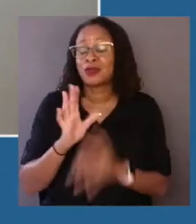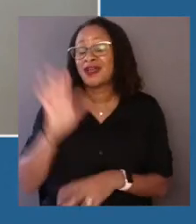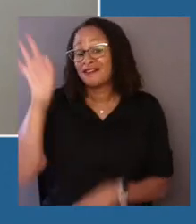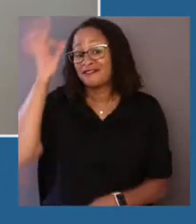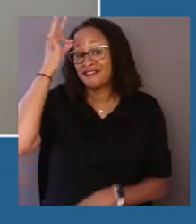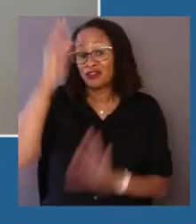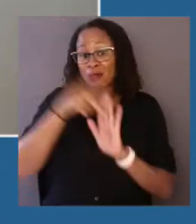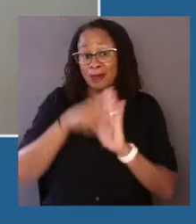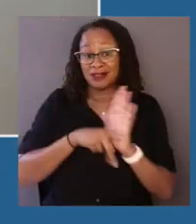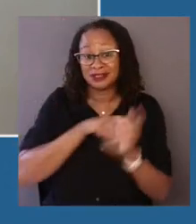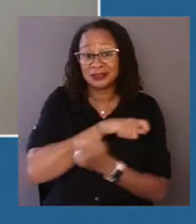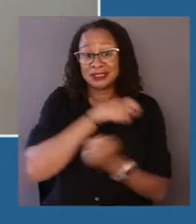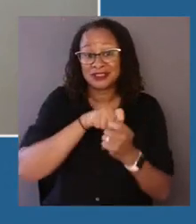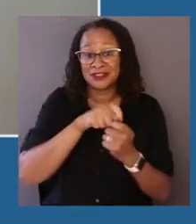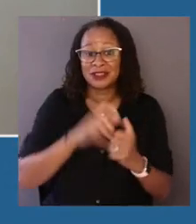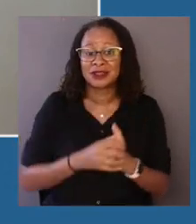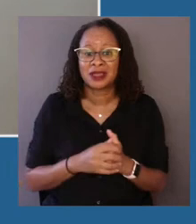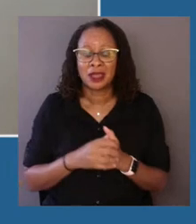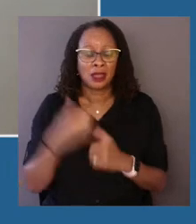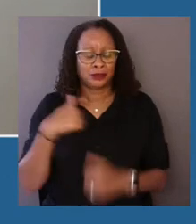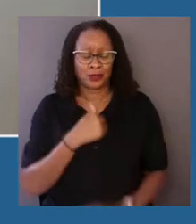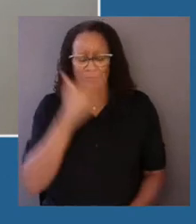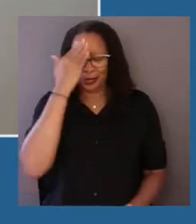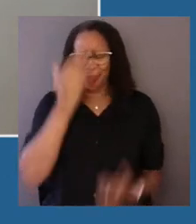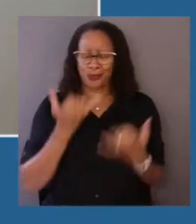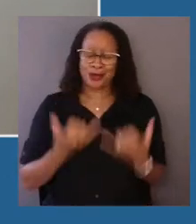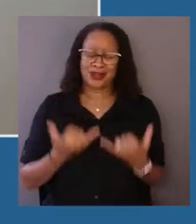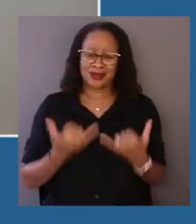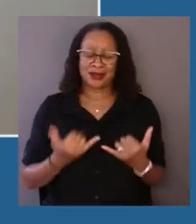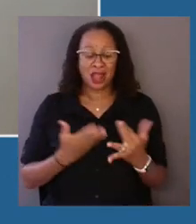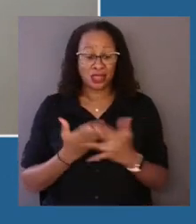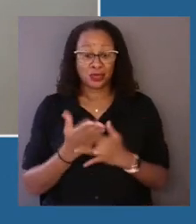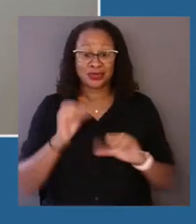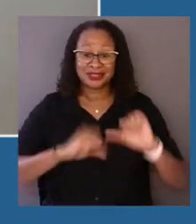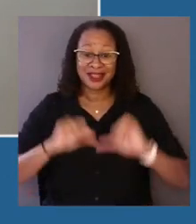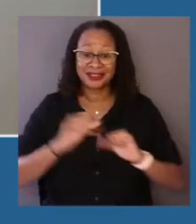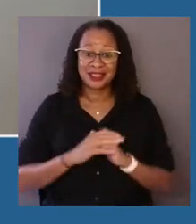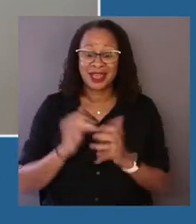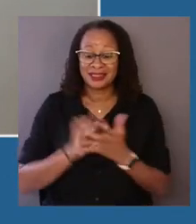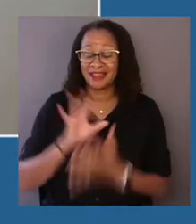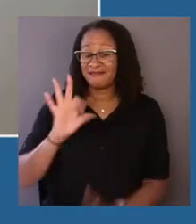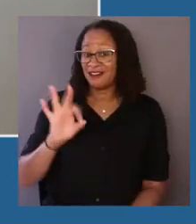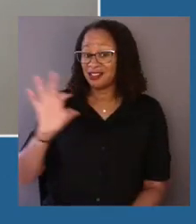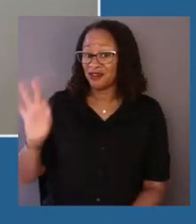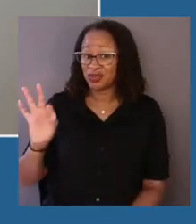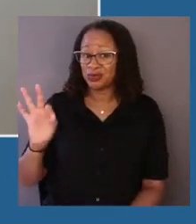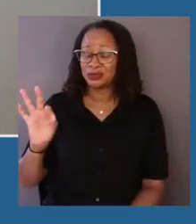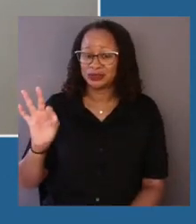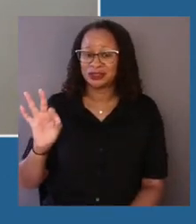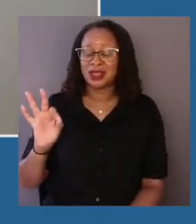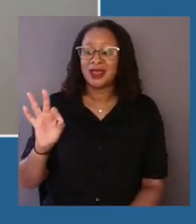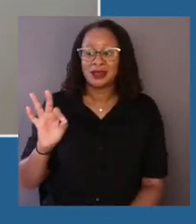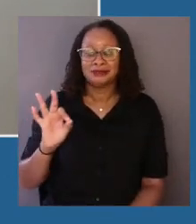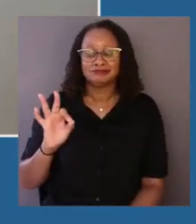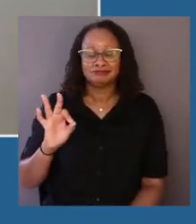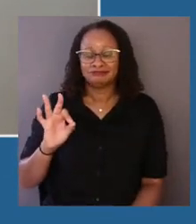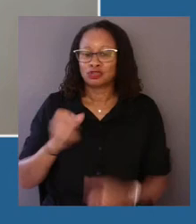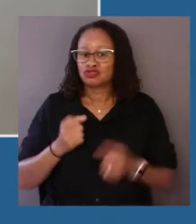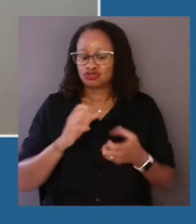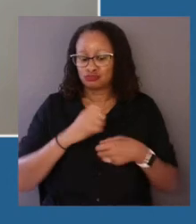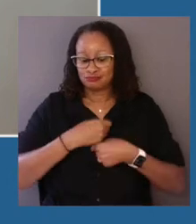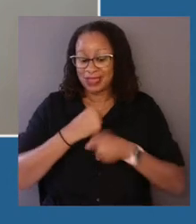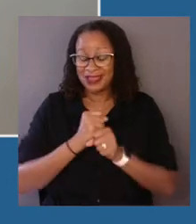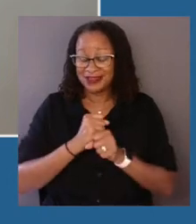particular. And we know right now through the science that fossil fuel generated air pollution is heavily